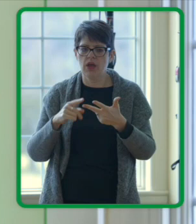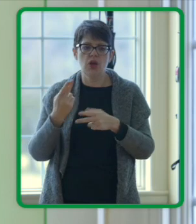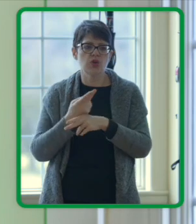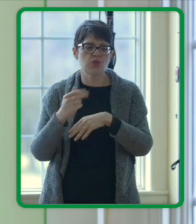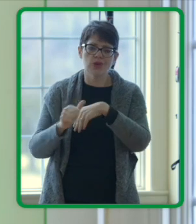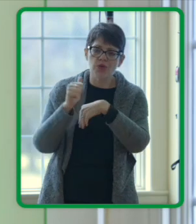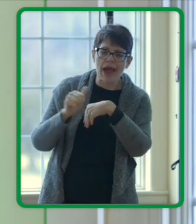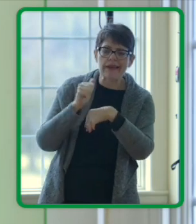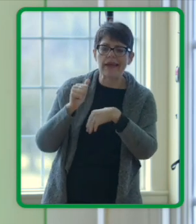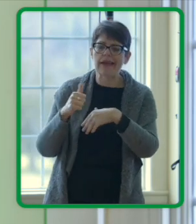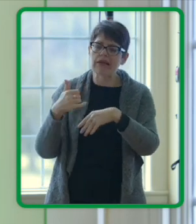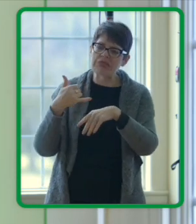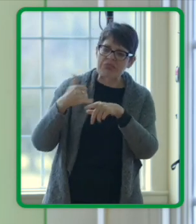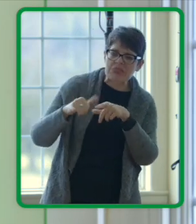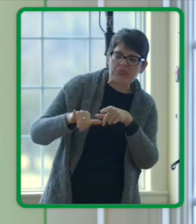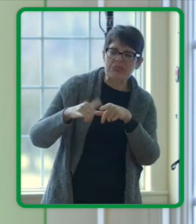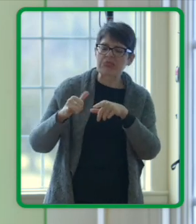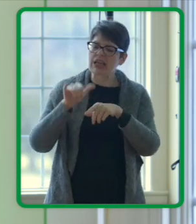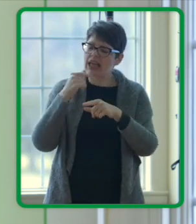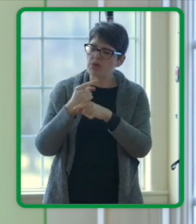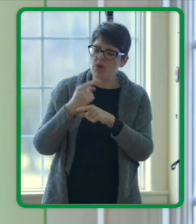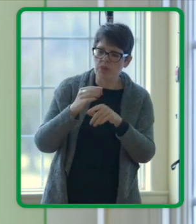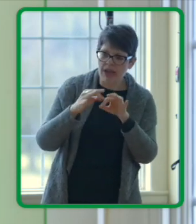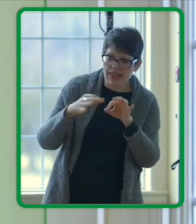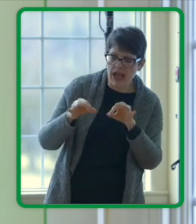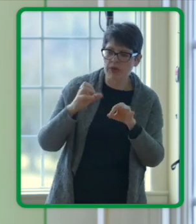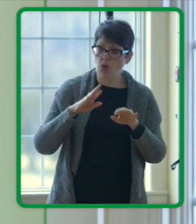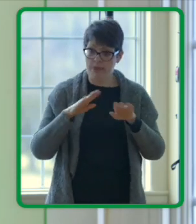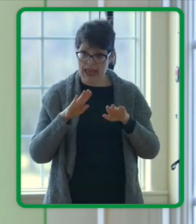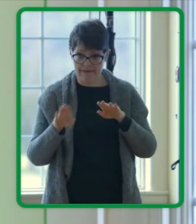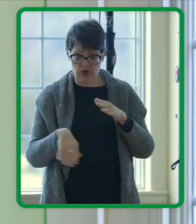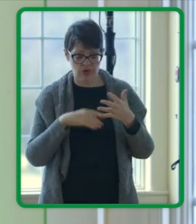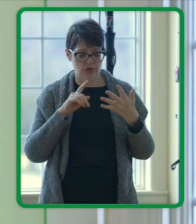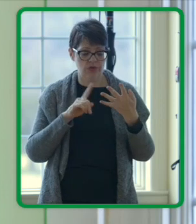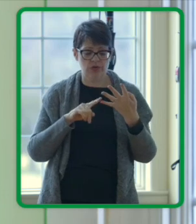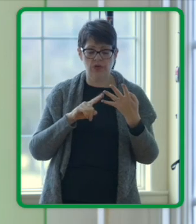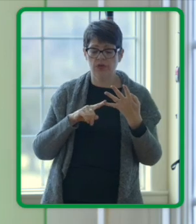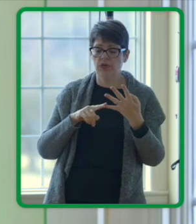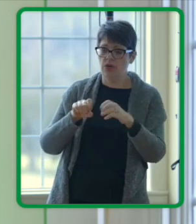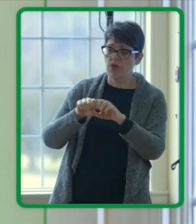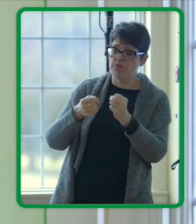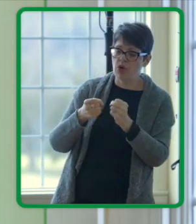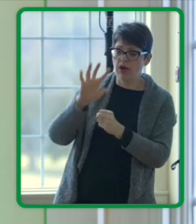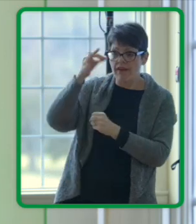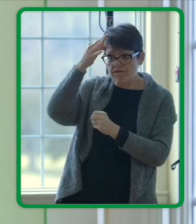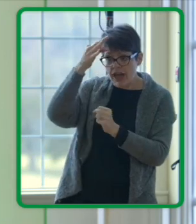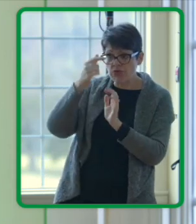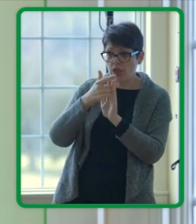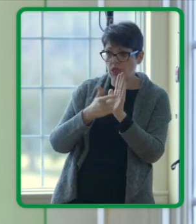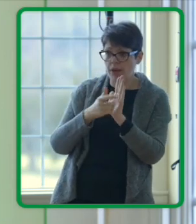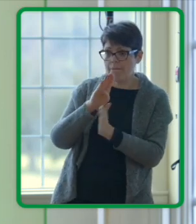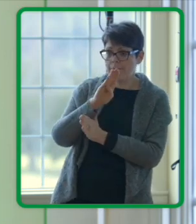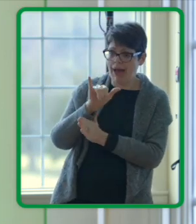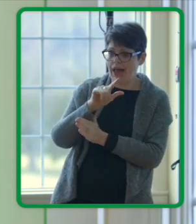threatening, abusive, or inappropriate language or behavior, or violated the credit union's federal bylaws since our